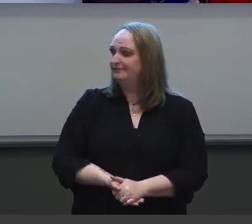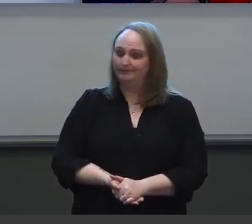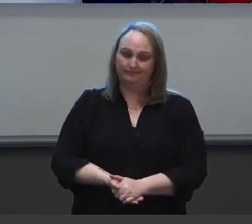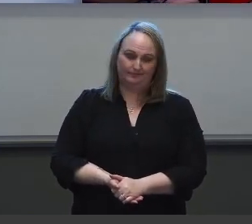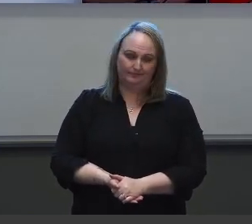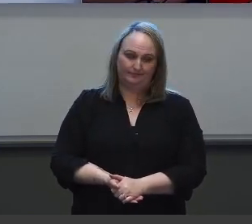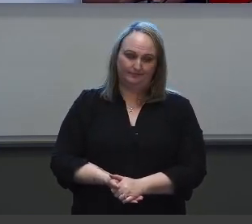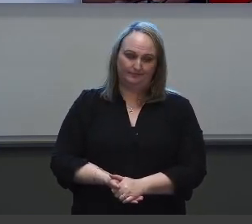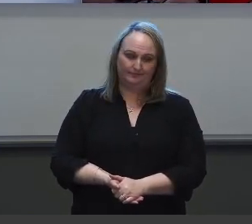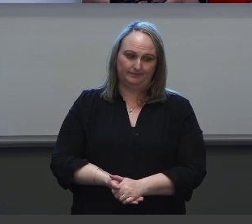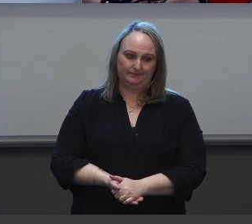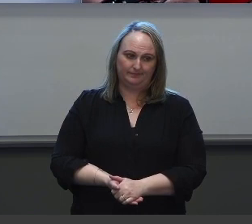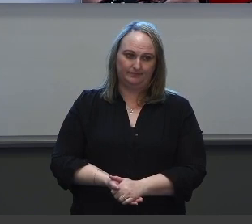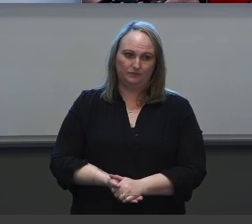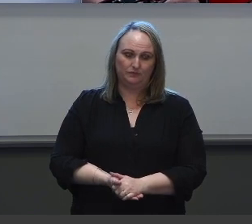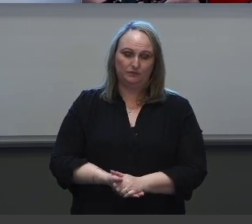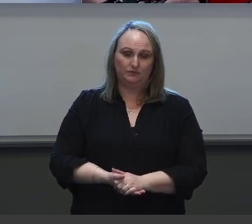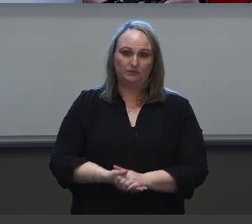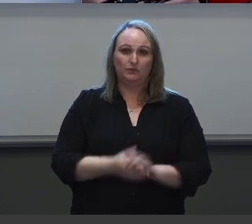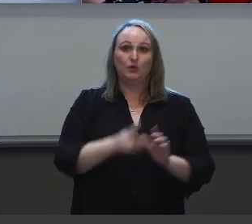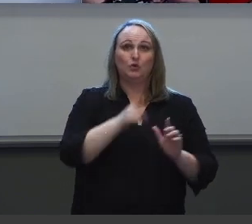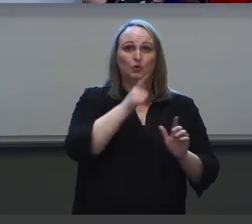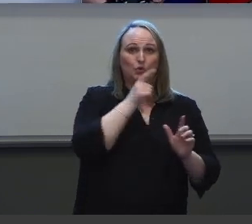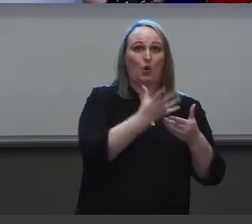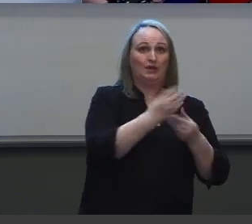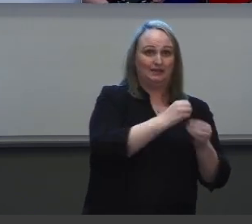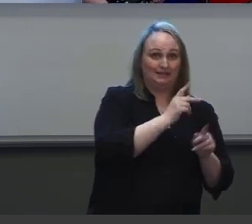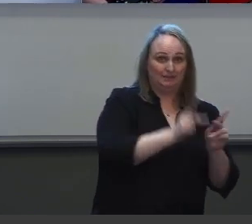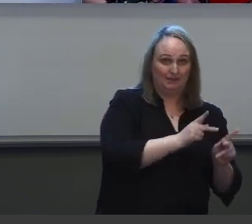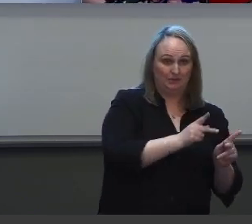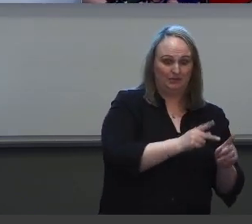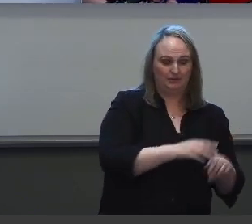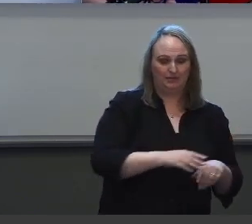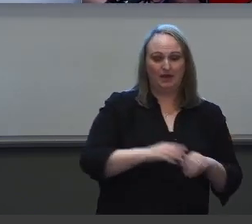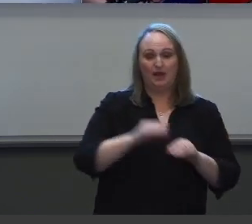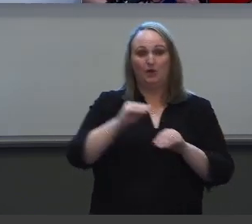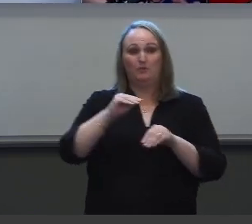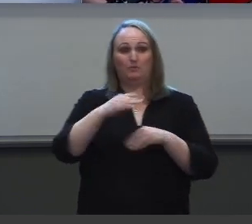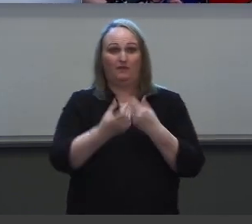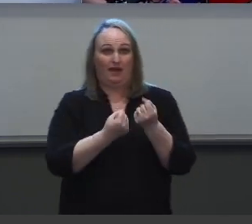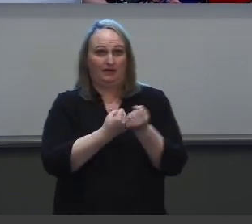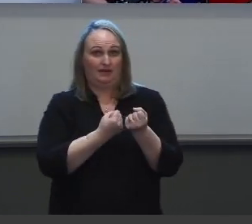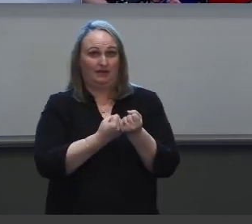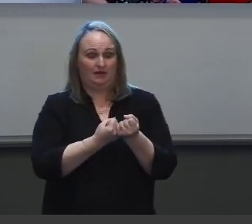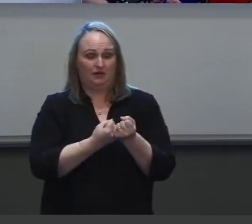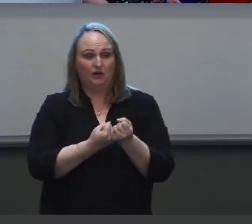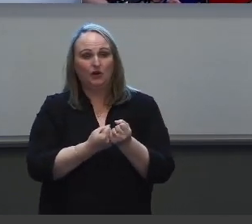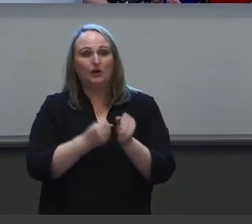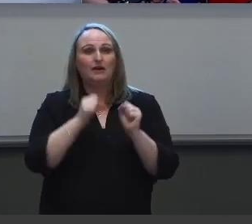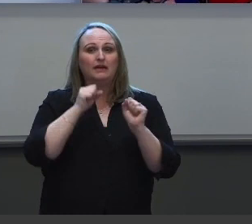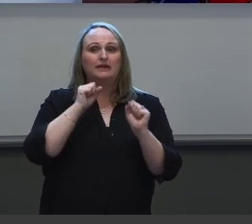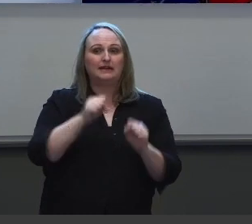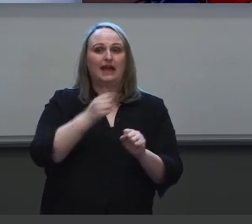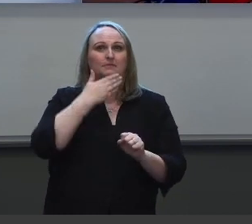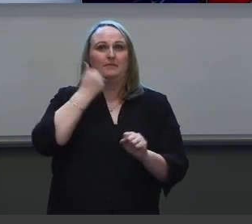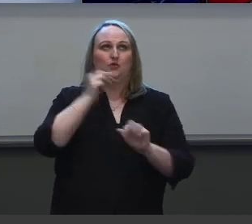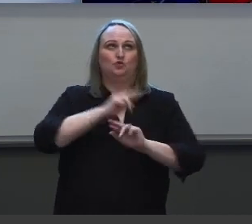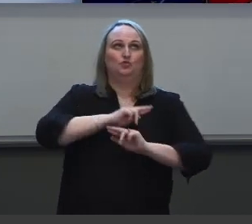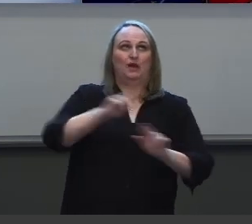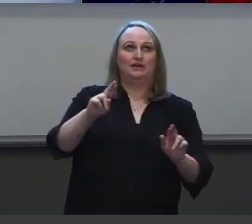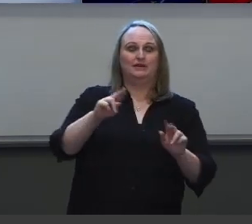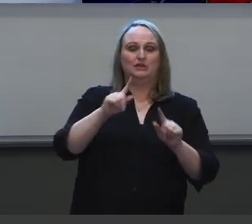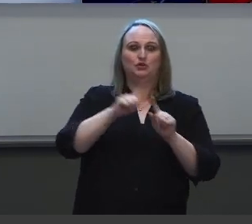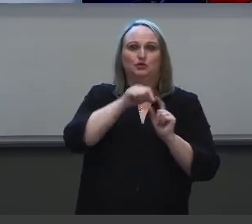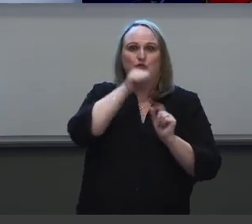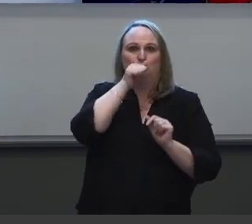relationships, autistic people as well as their caregivers, can be better prepared to cope with distressing environments. Knowing that a